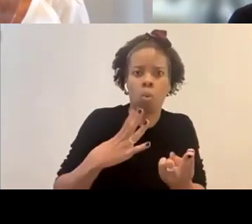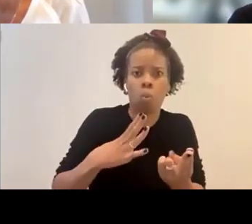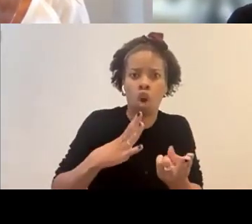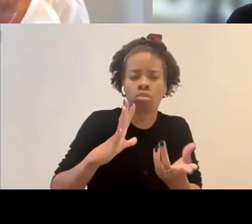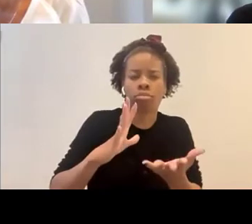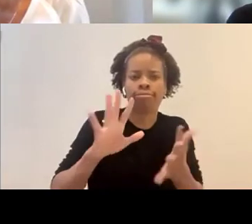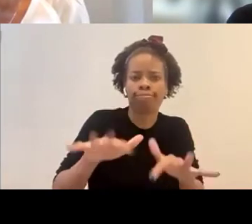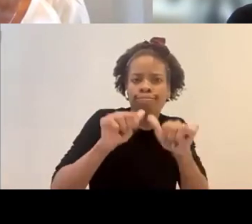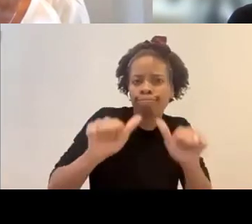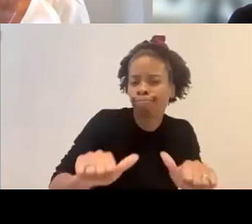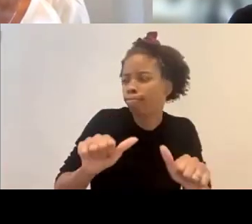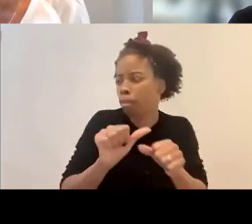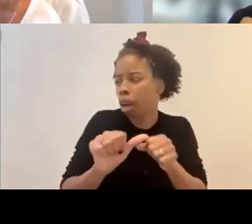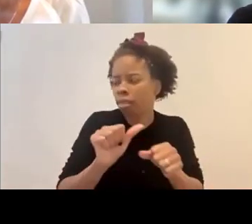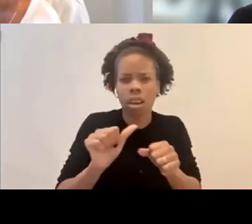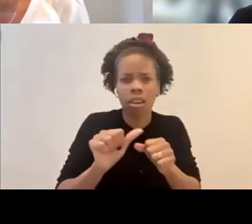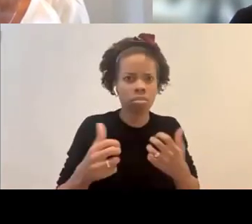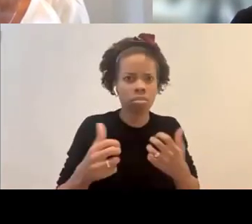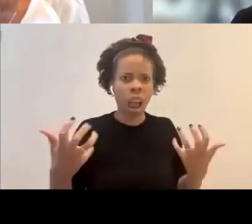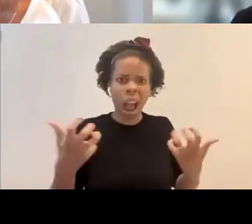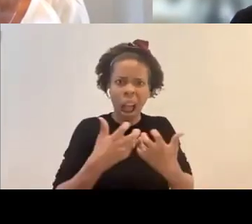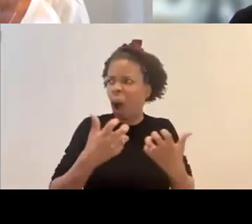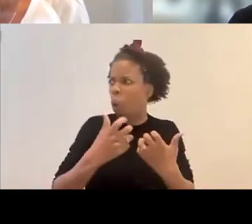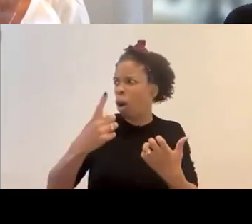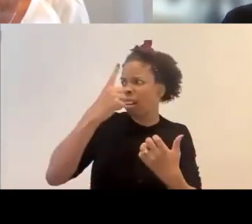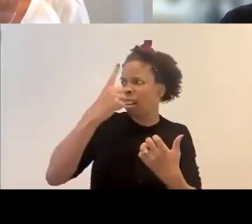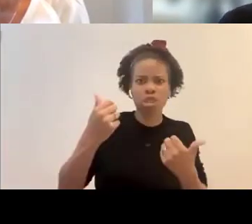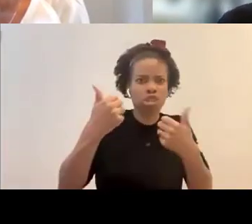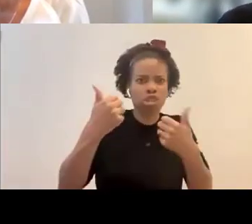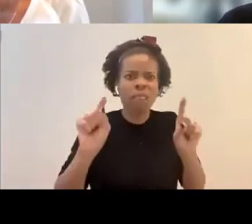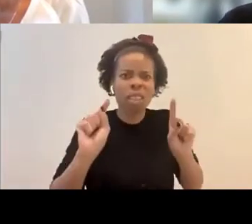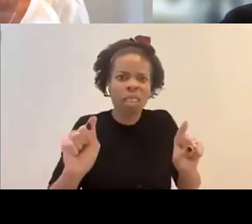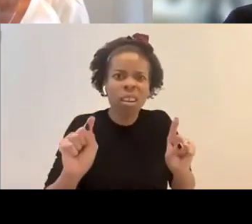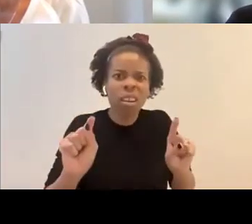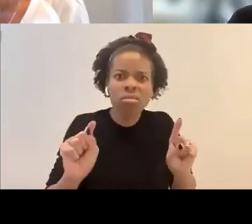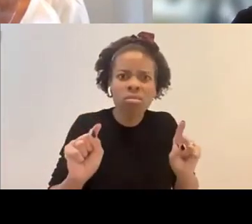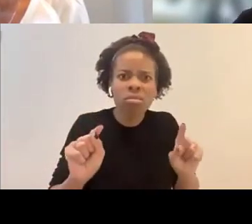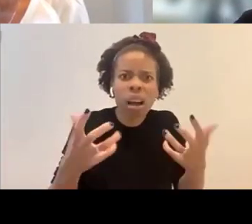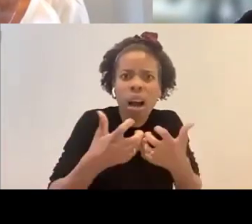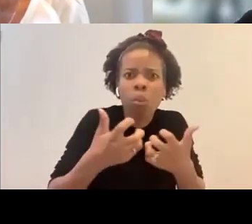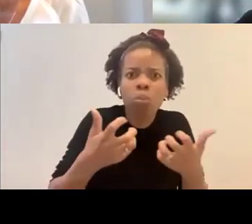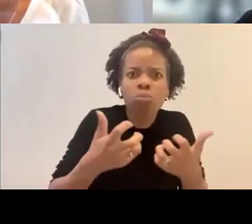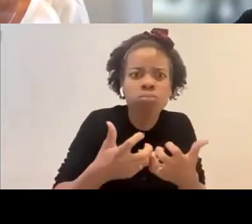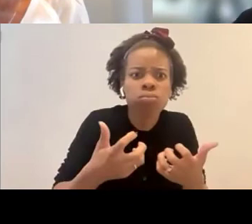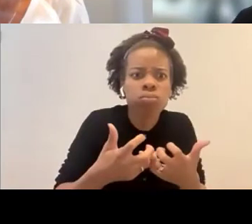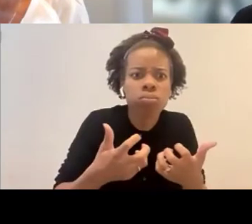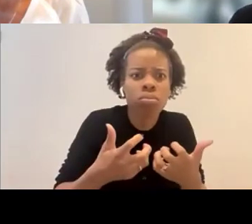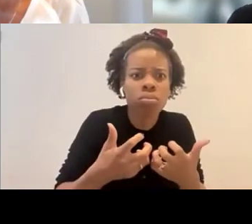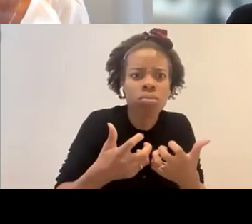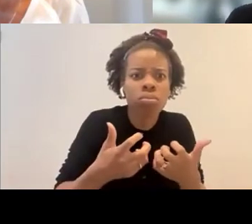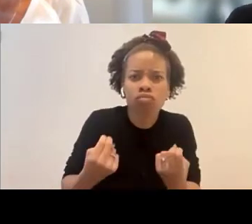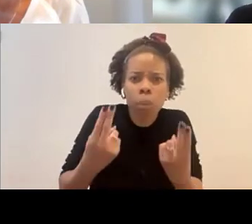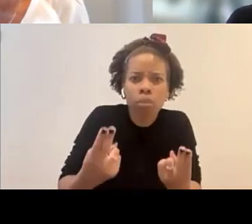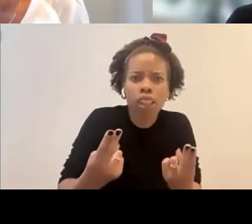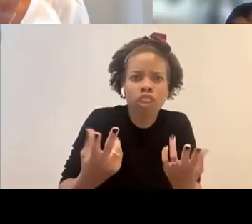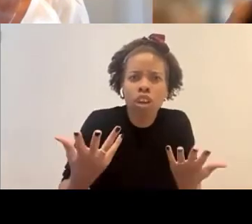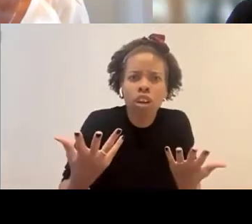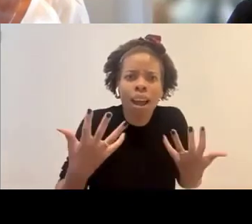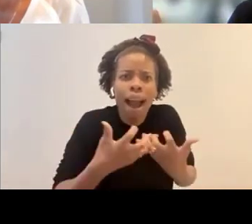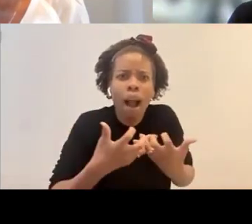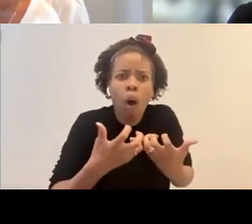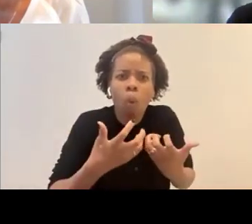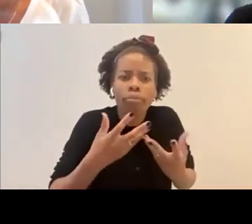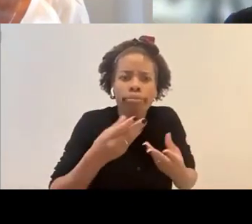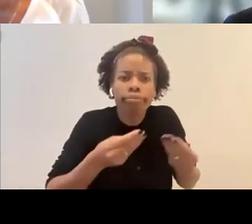about where do we go with this without talking about reparations? So of